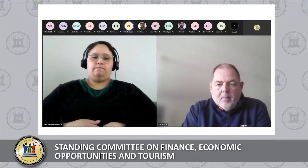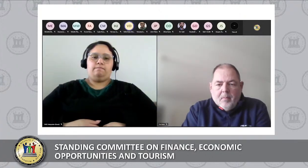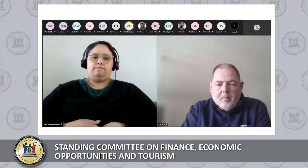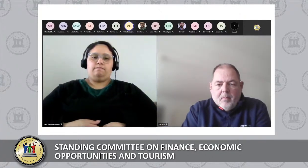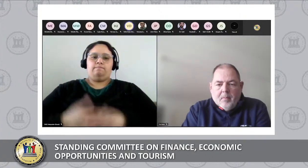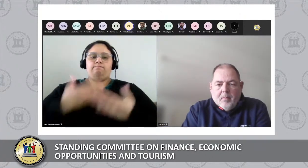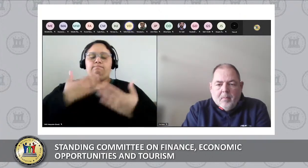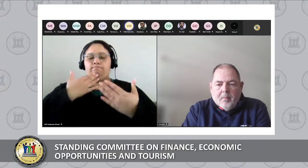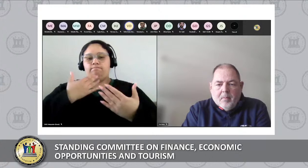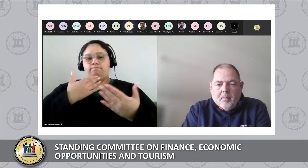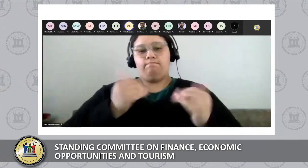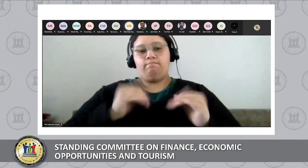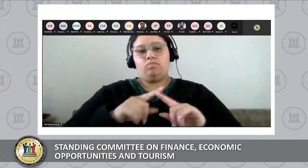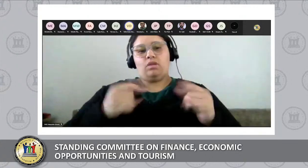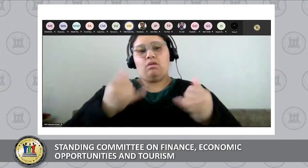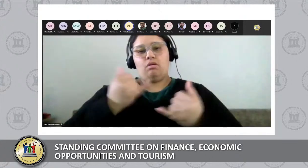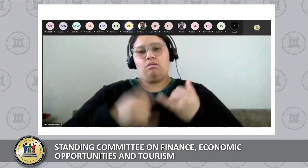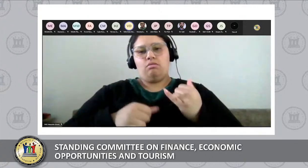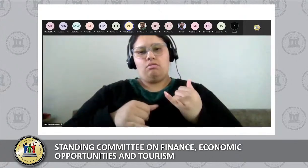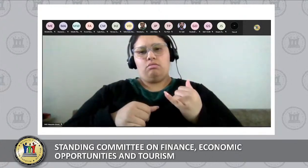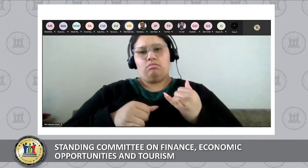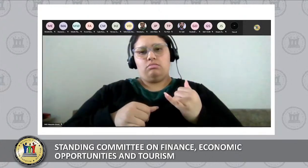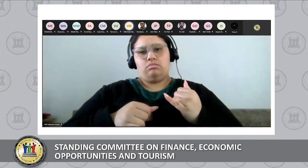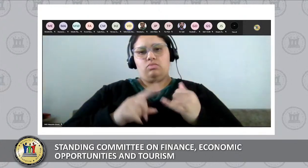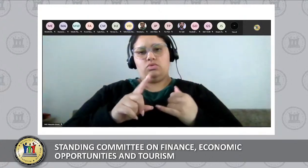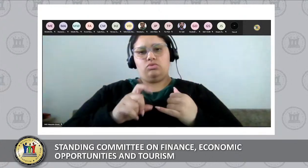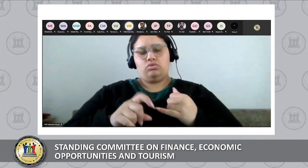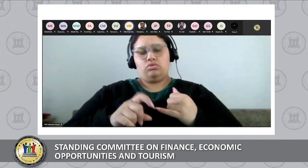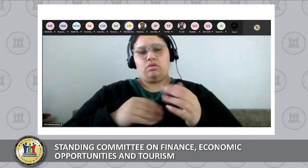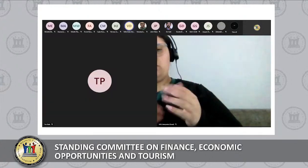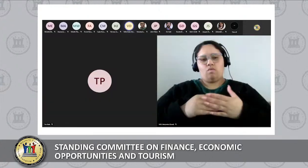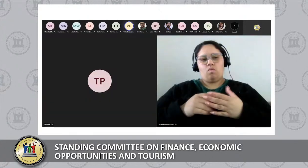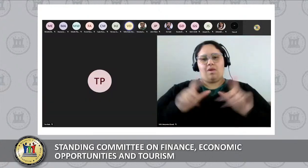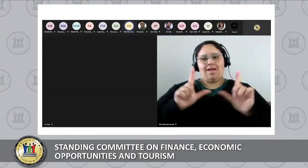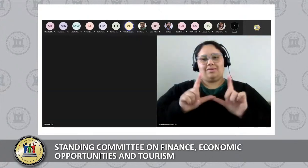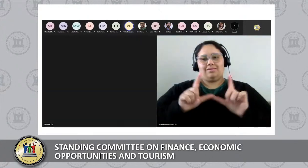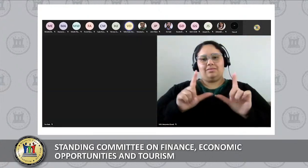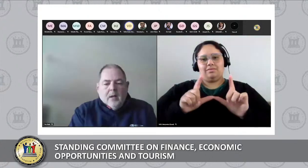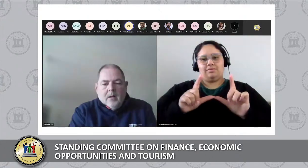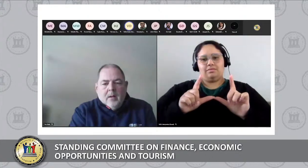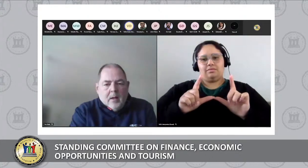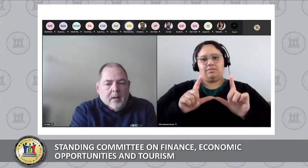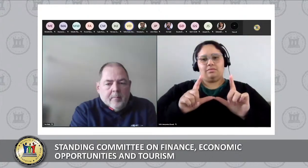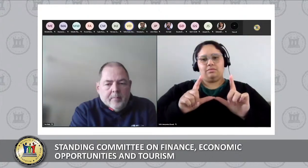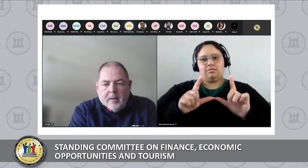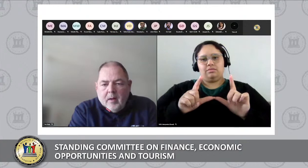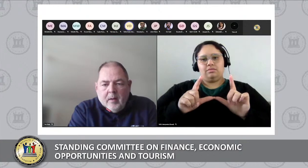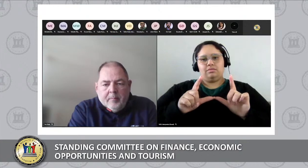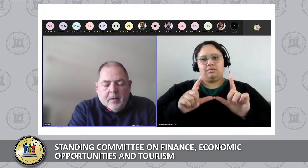And there was a question relating to the lapses of licenses.